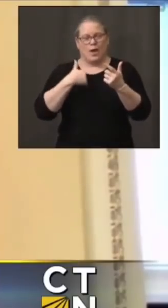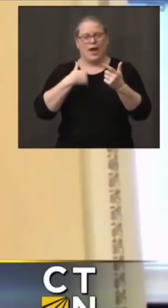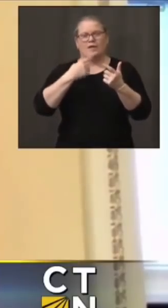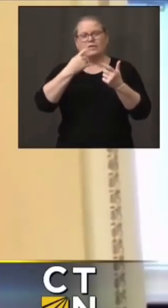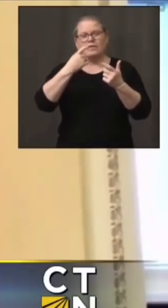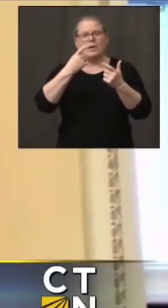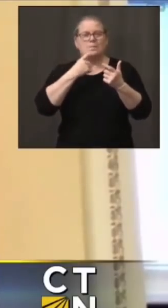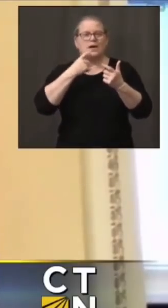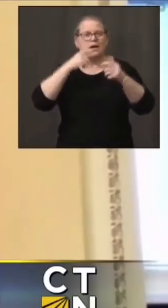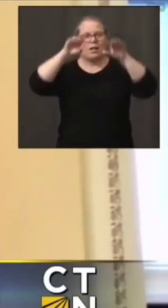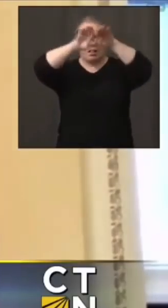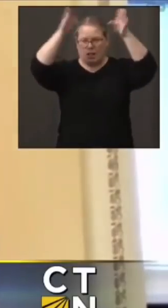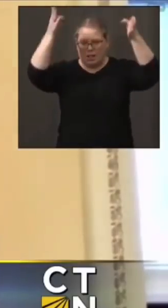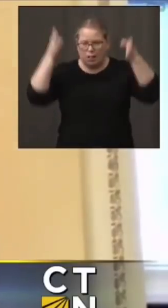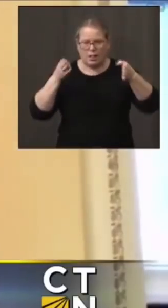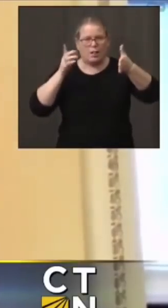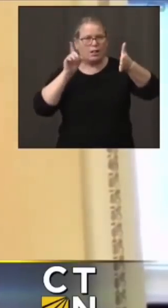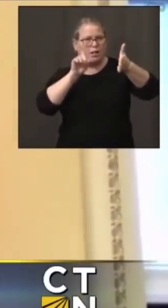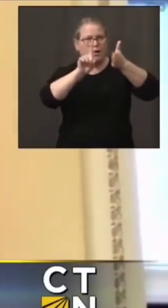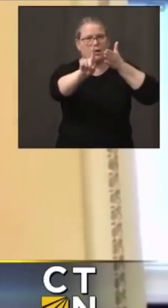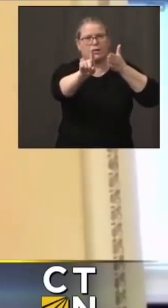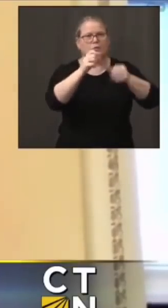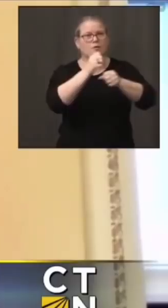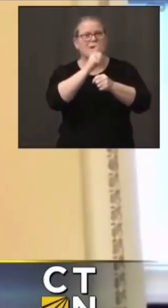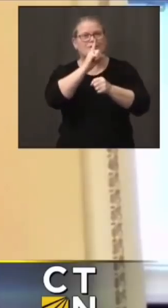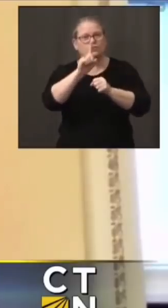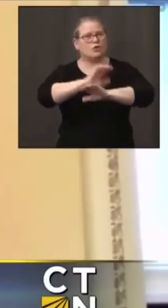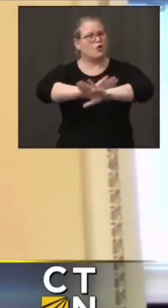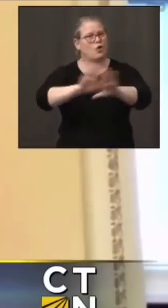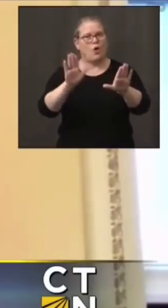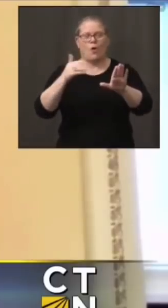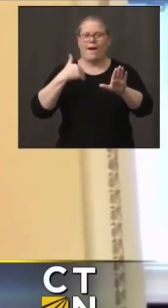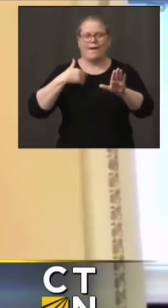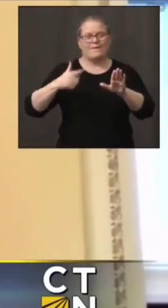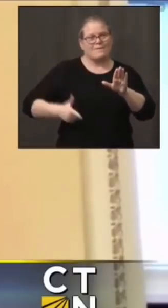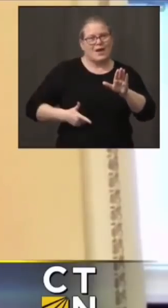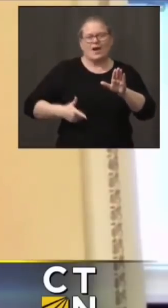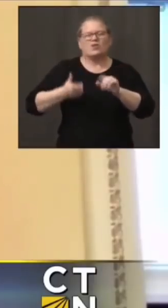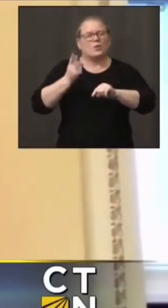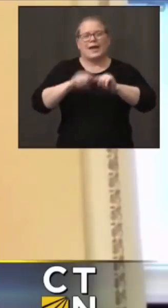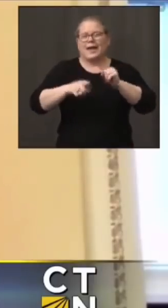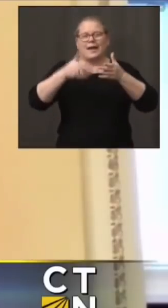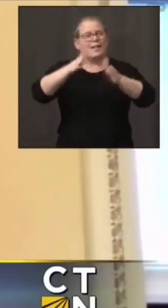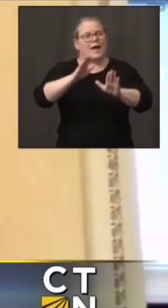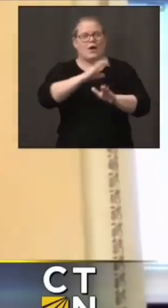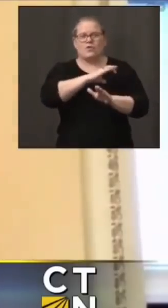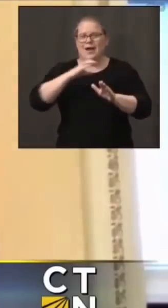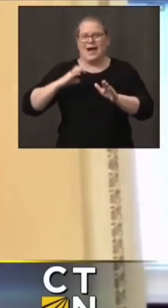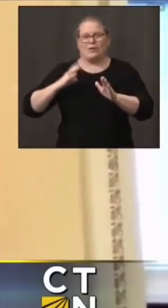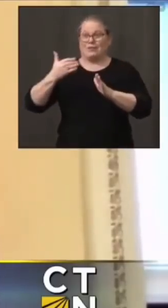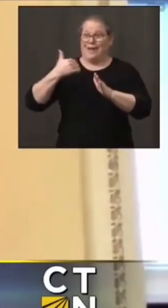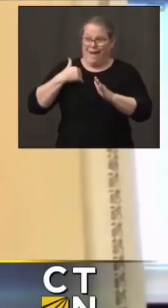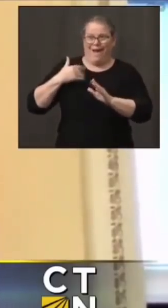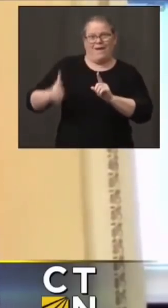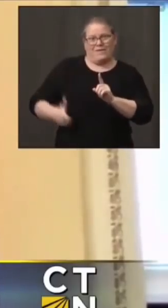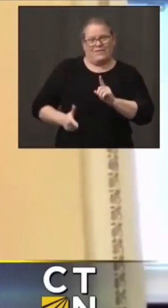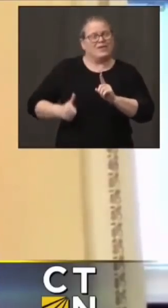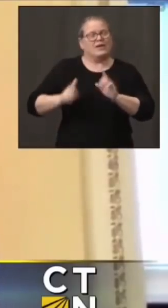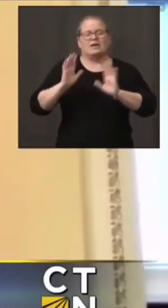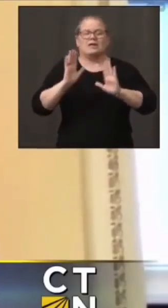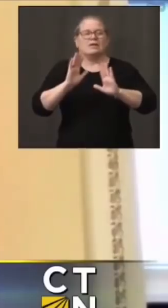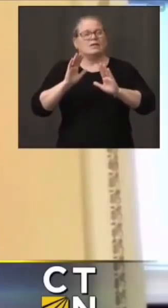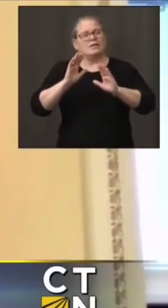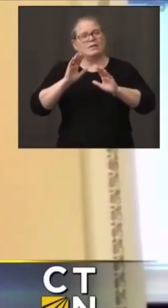for detection of firearms. So we certainly cannot have members carrying firearms to the floor